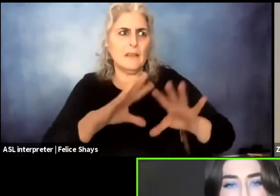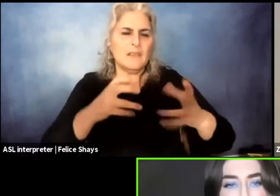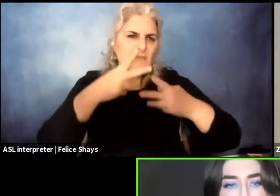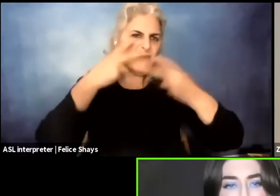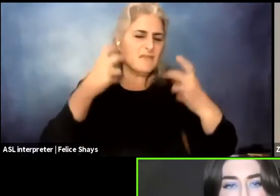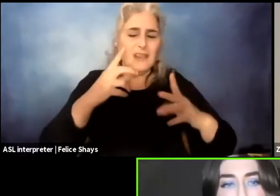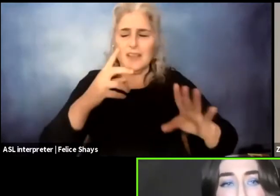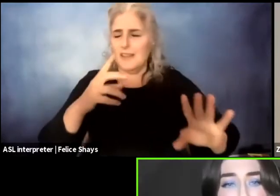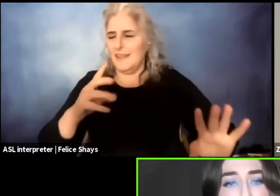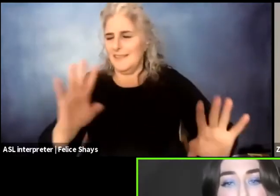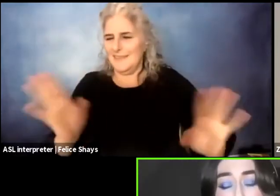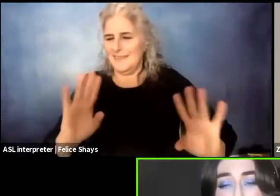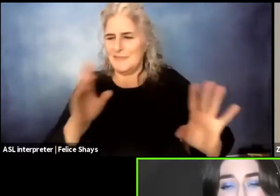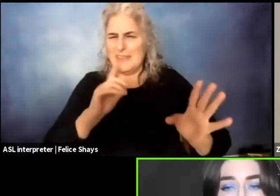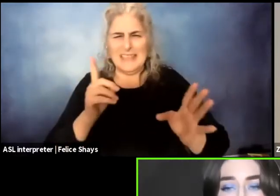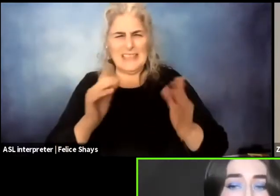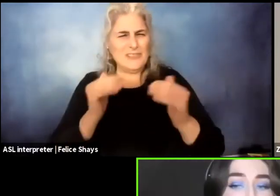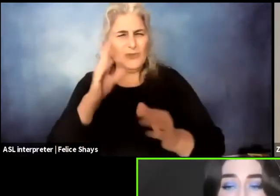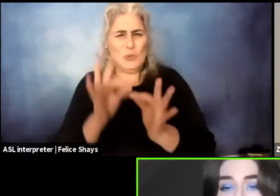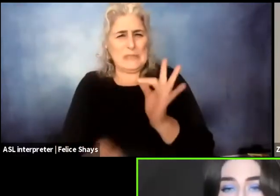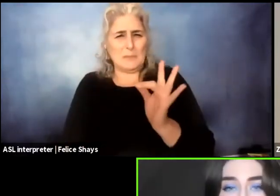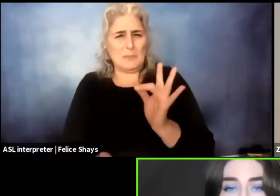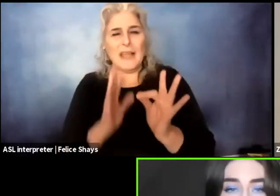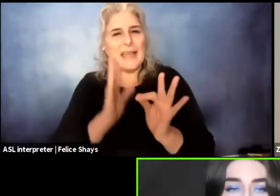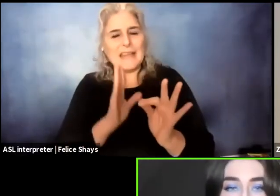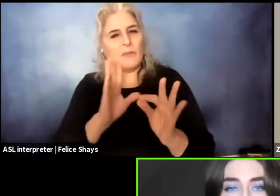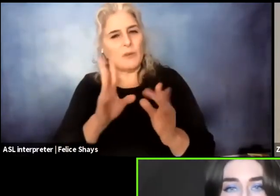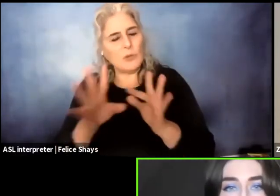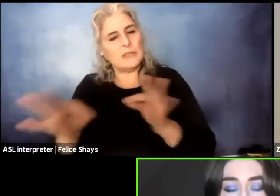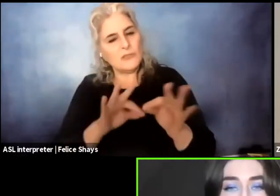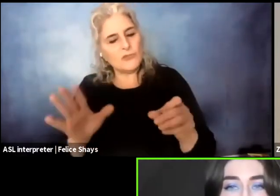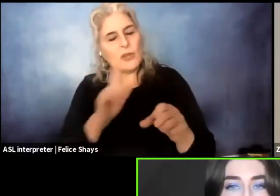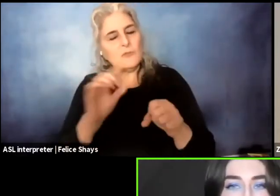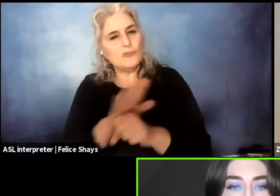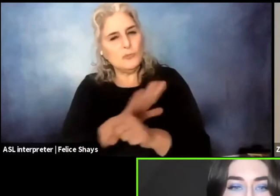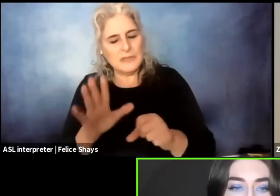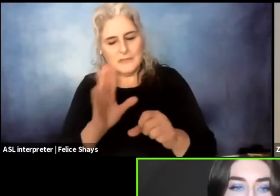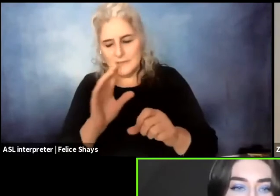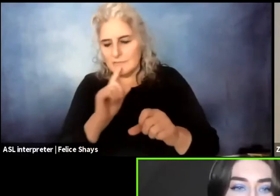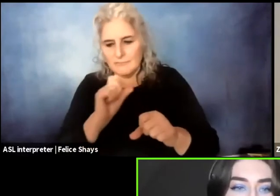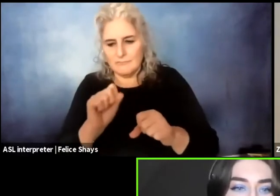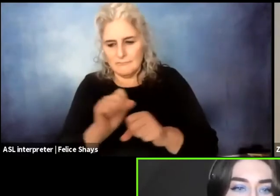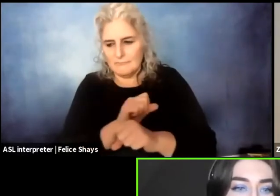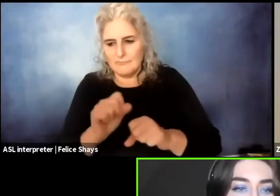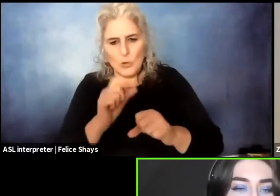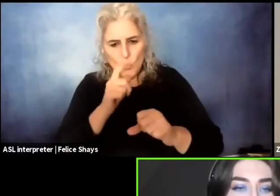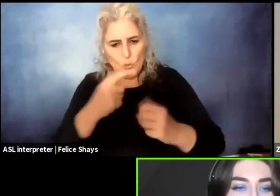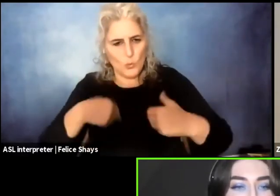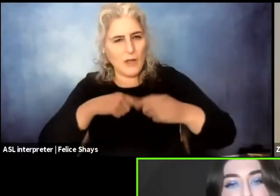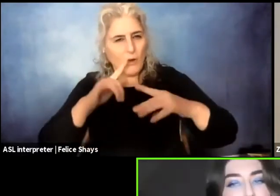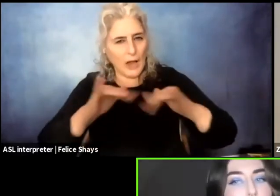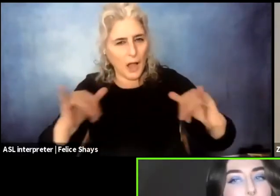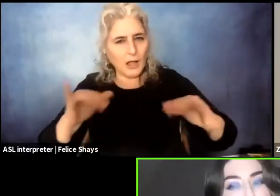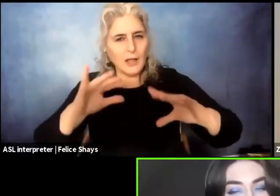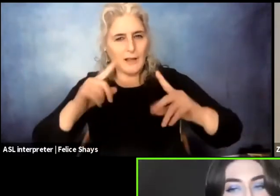don't serve the full, the richness of the sex worker movement and the kinds of experiences that we do have. I